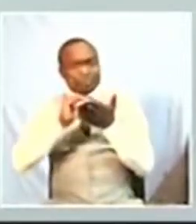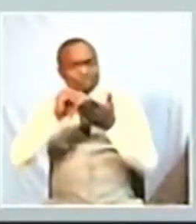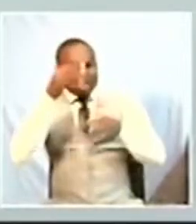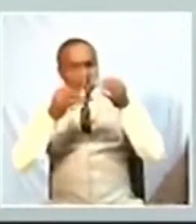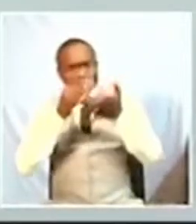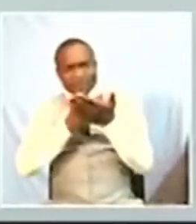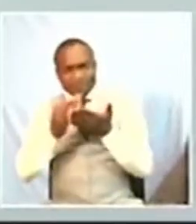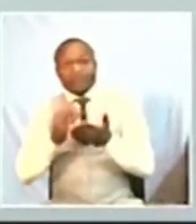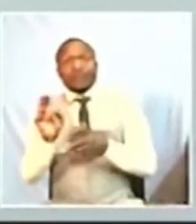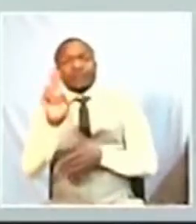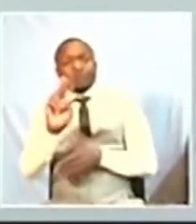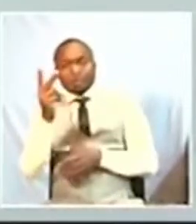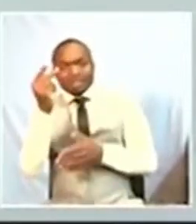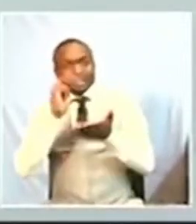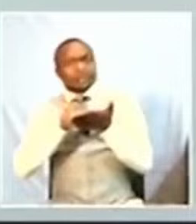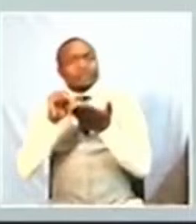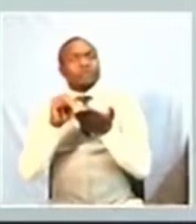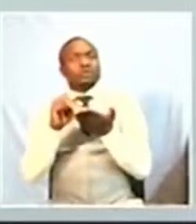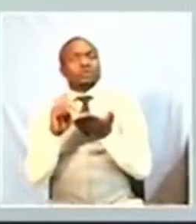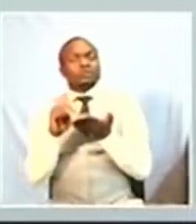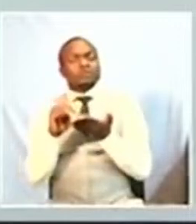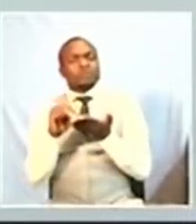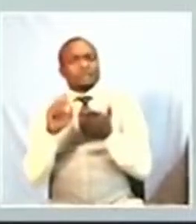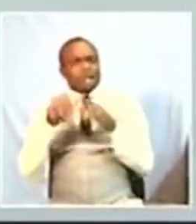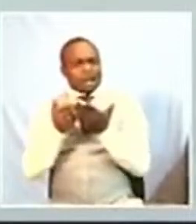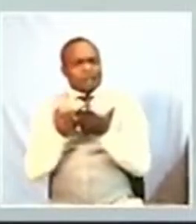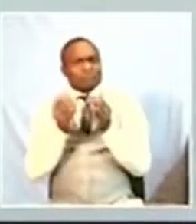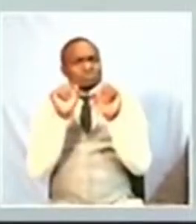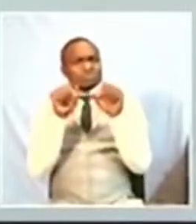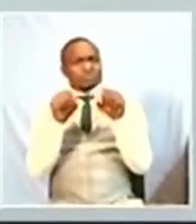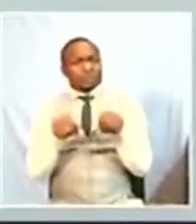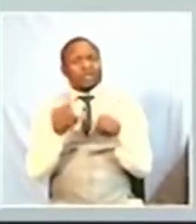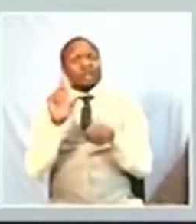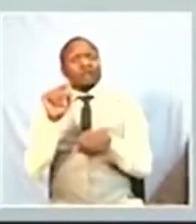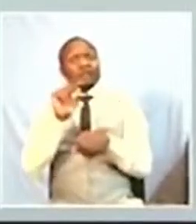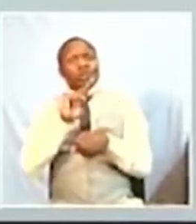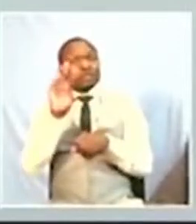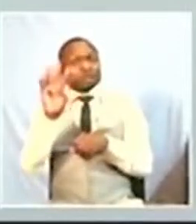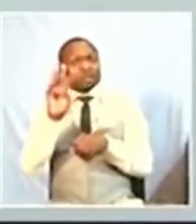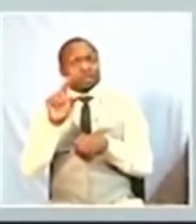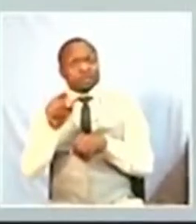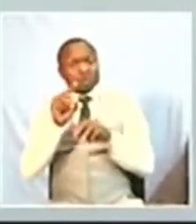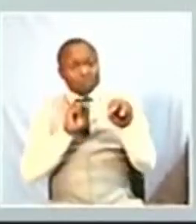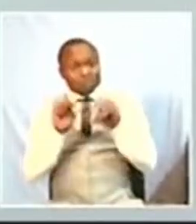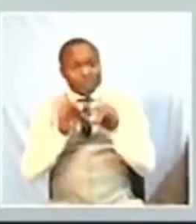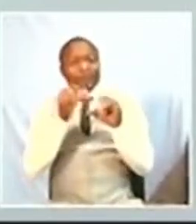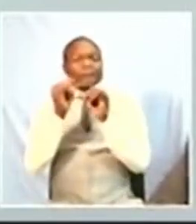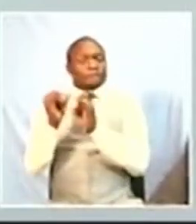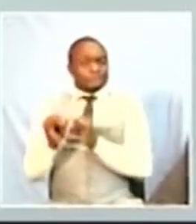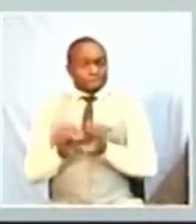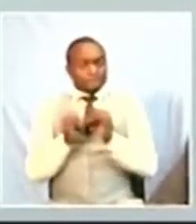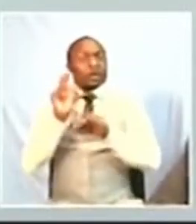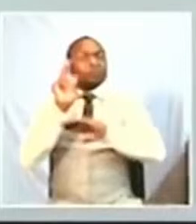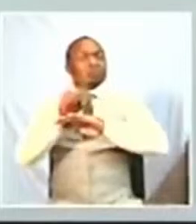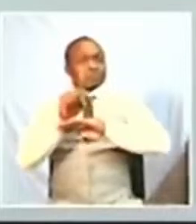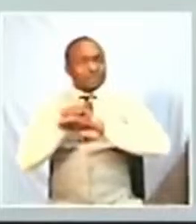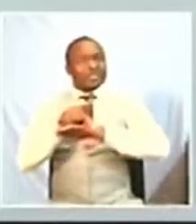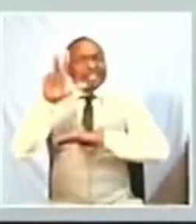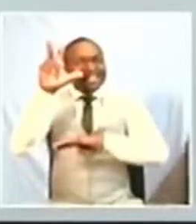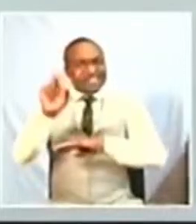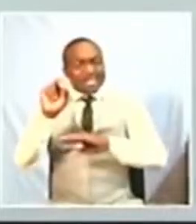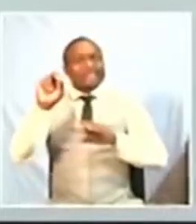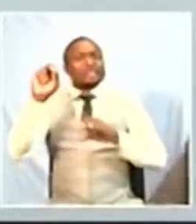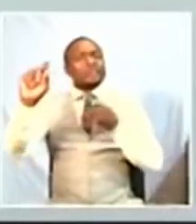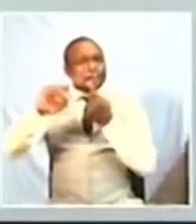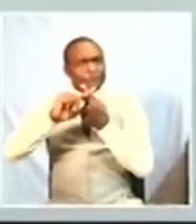failed to use the 13 million, how possible is that in 2024 you manage to implement projects worth 30